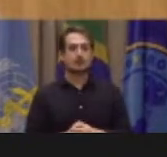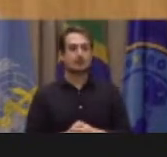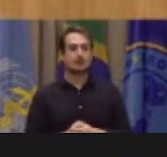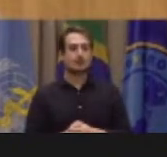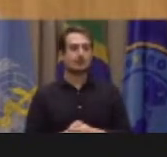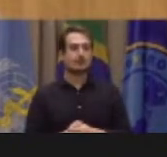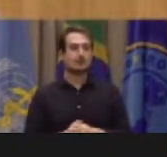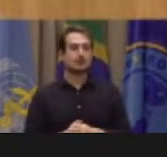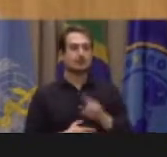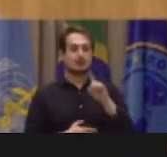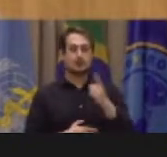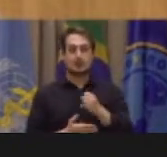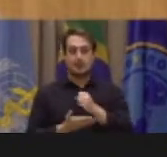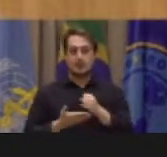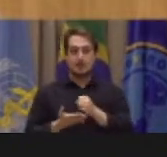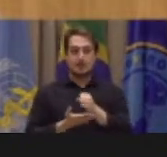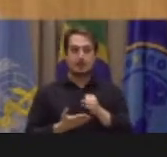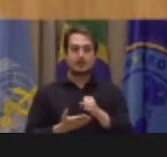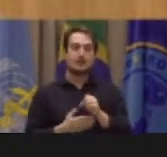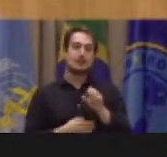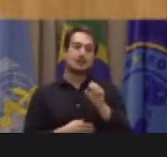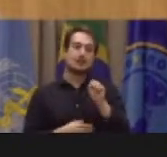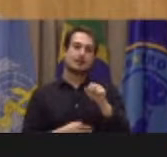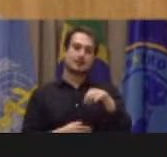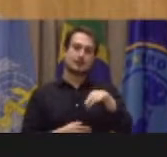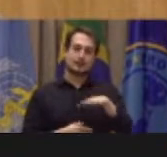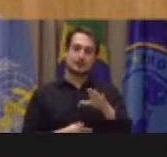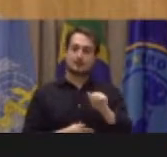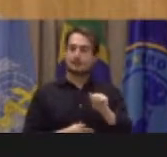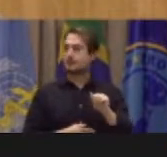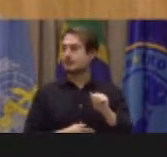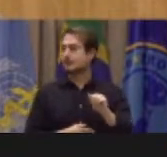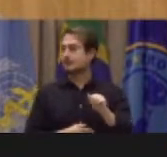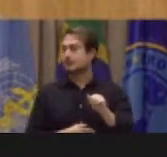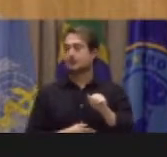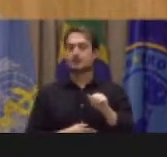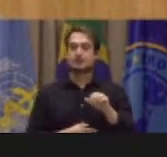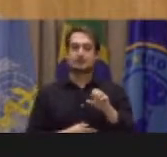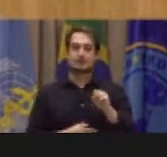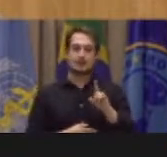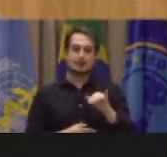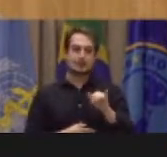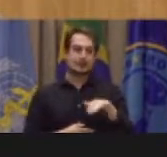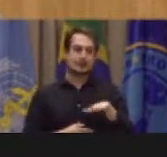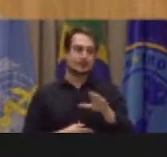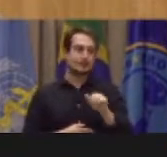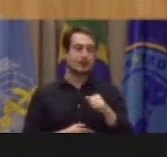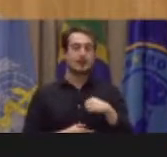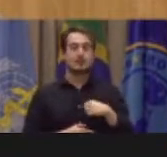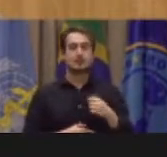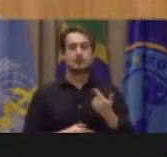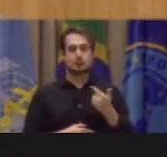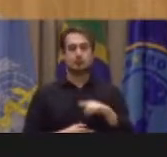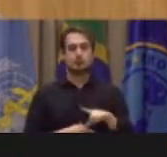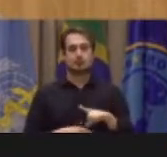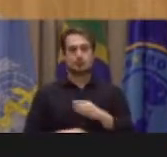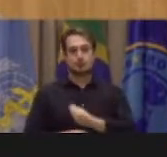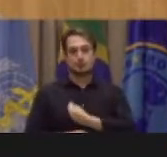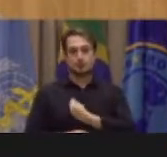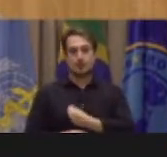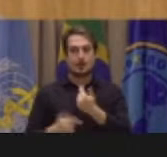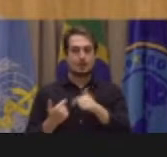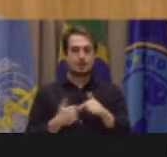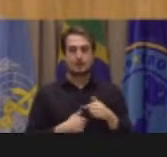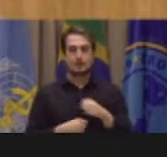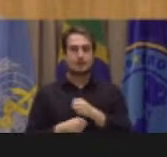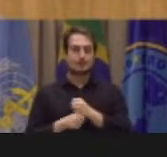the nuclear hospital Santa Cecília, the Hospital of Base. Again, there's